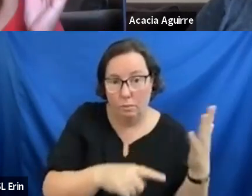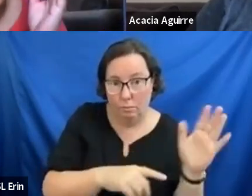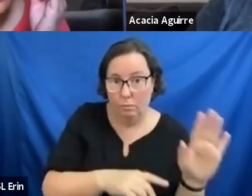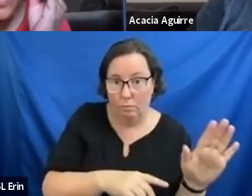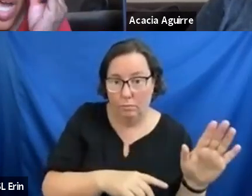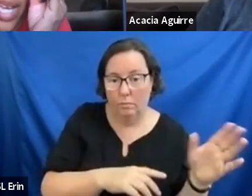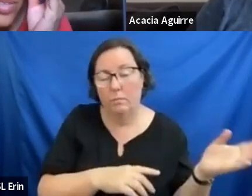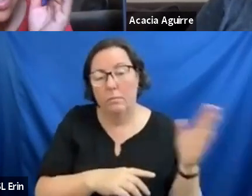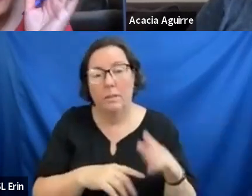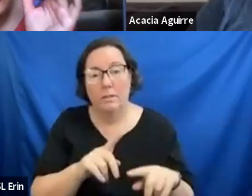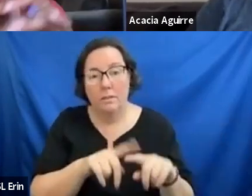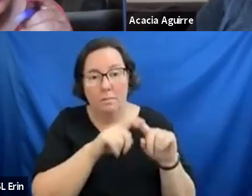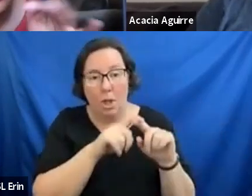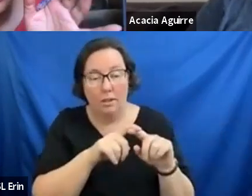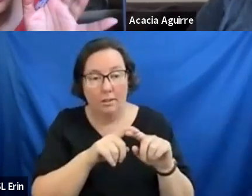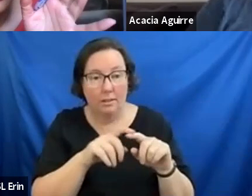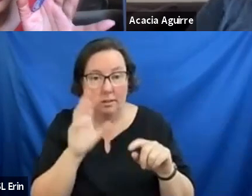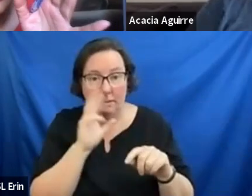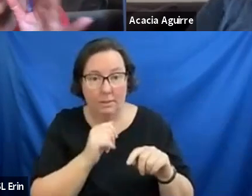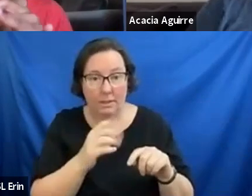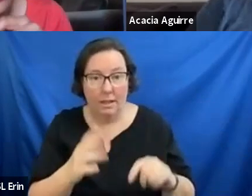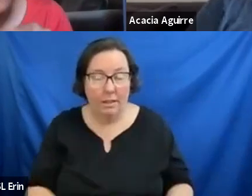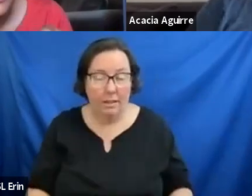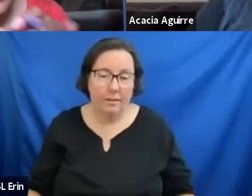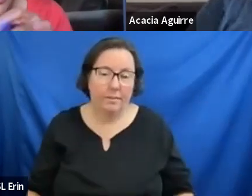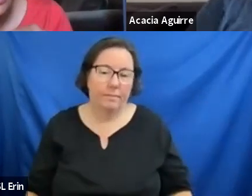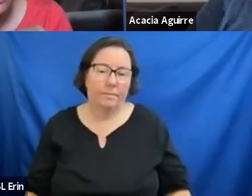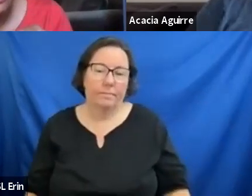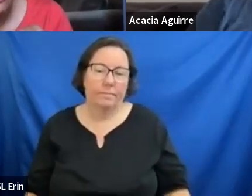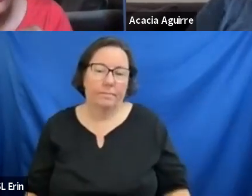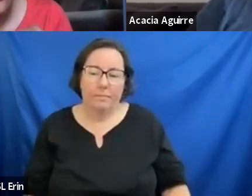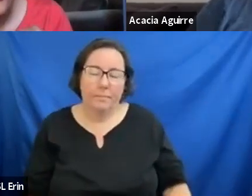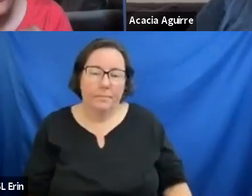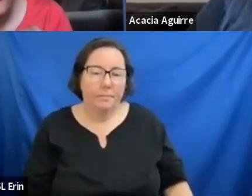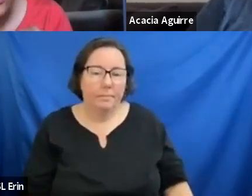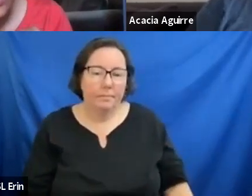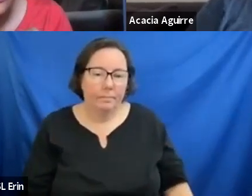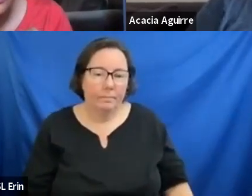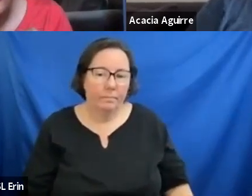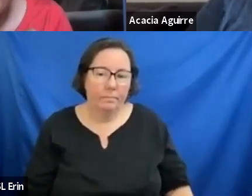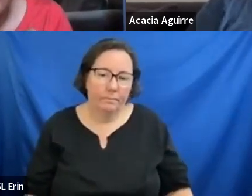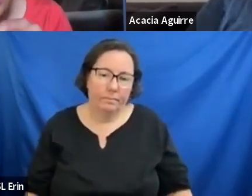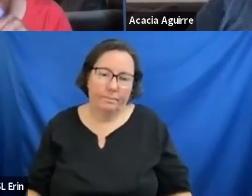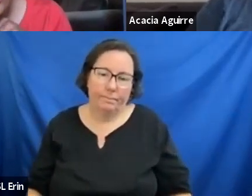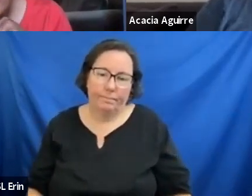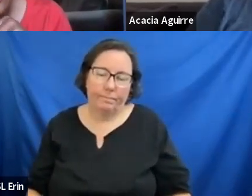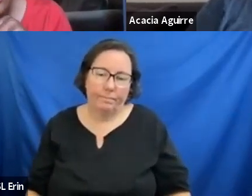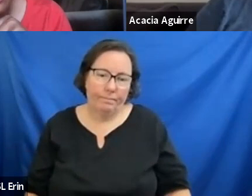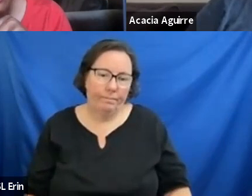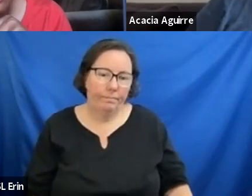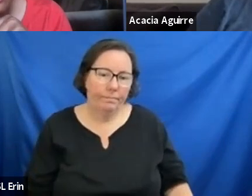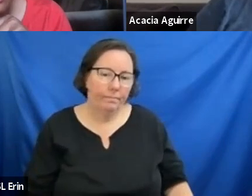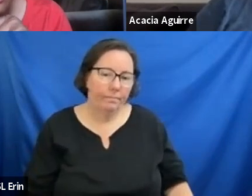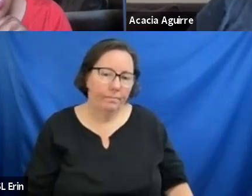Okay, so let's pause for a moment. Is anything missing from requests that task force